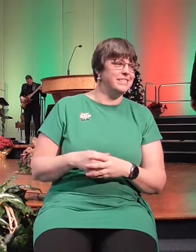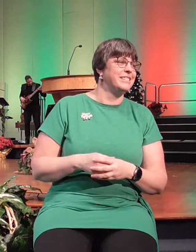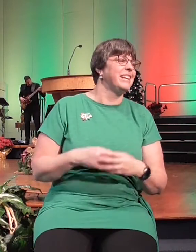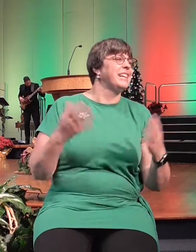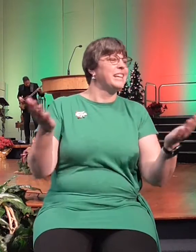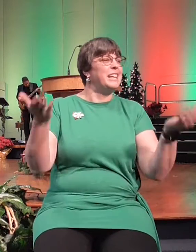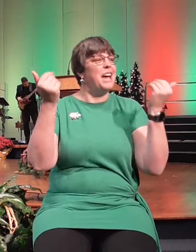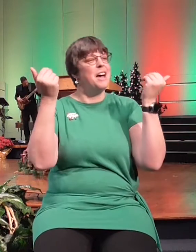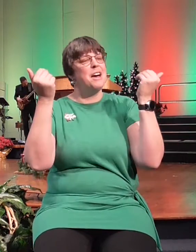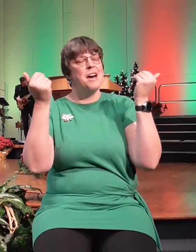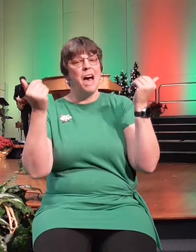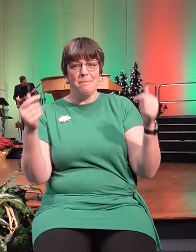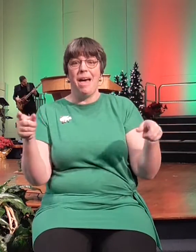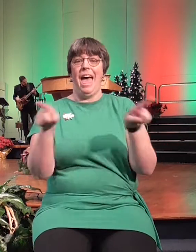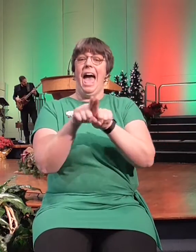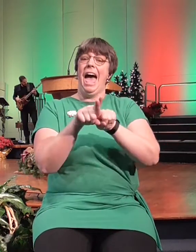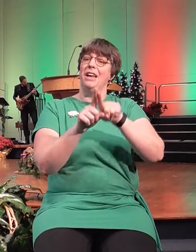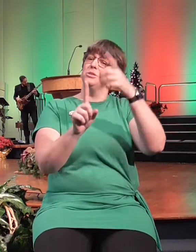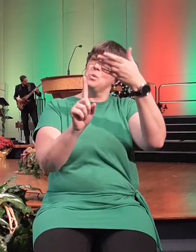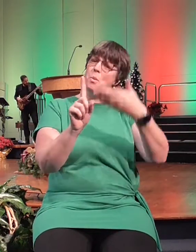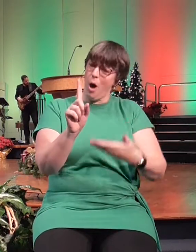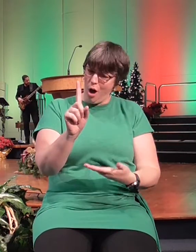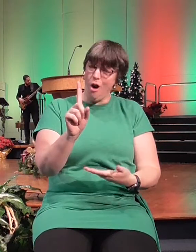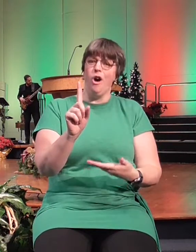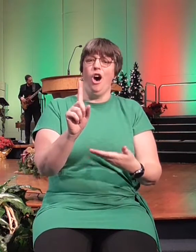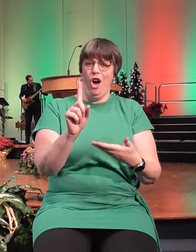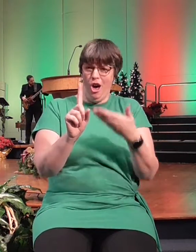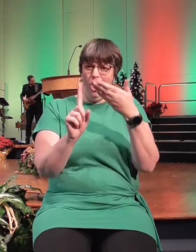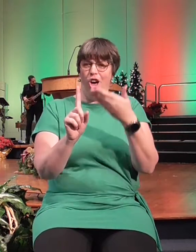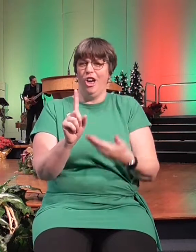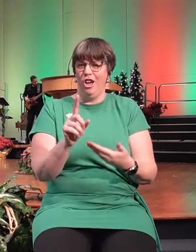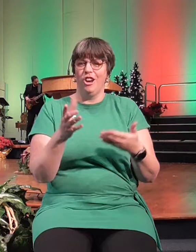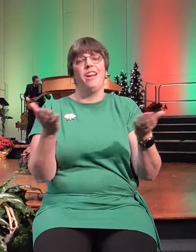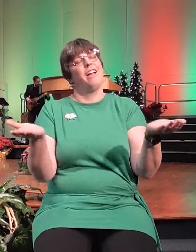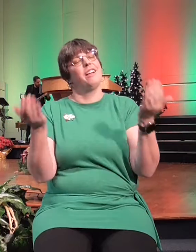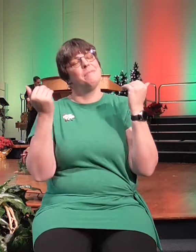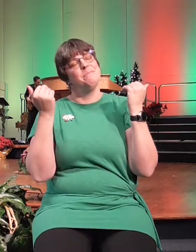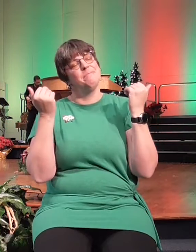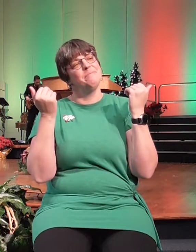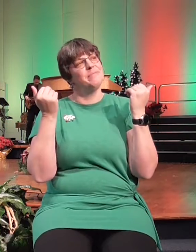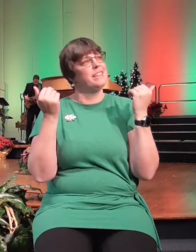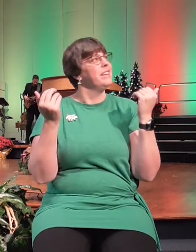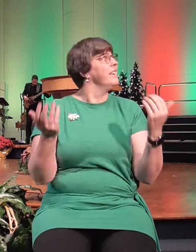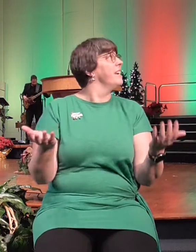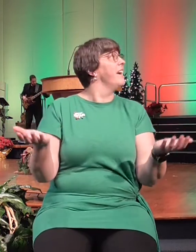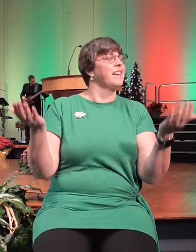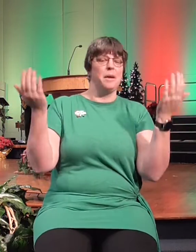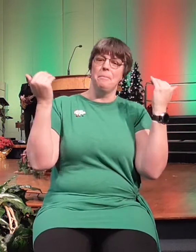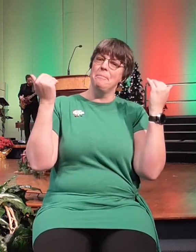Come, as you are. Come,